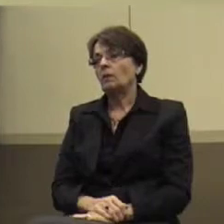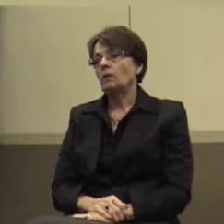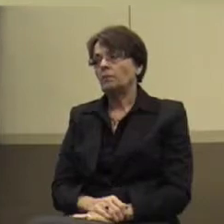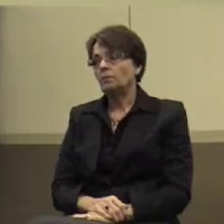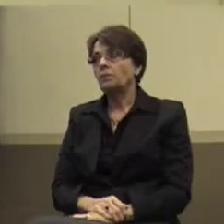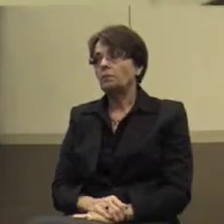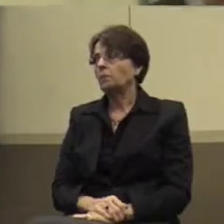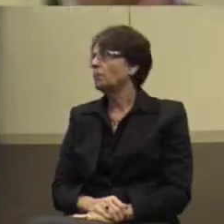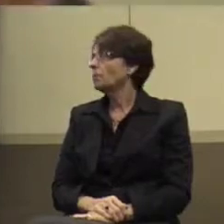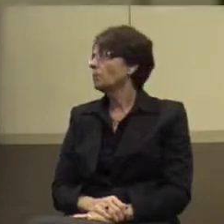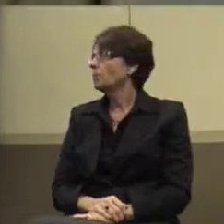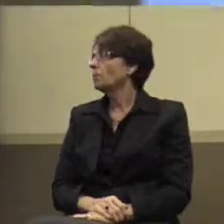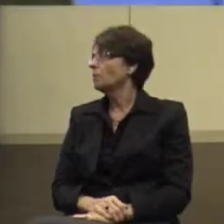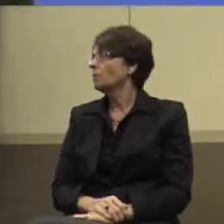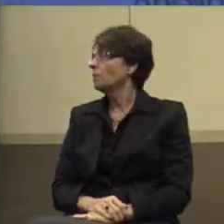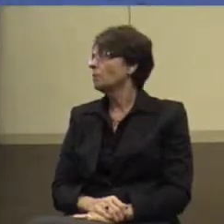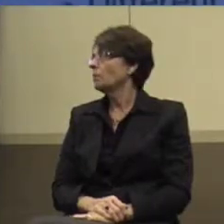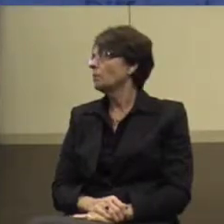right.